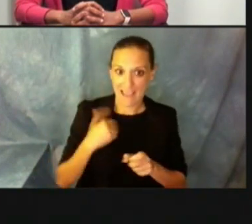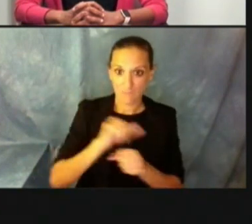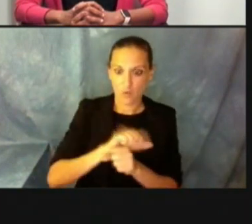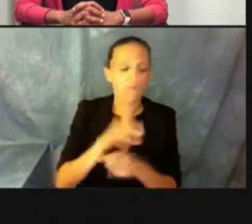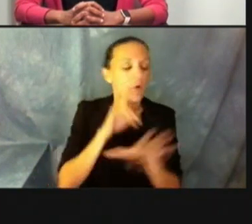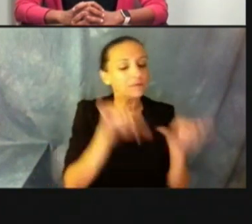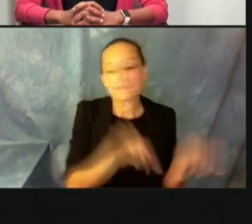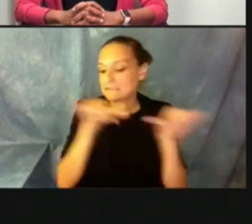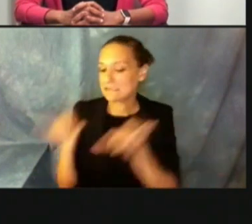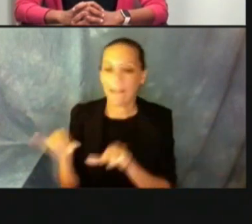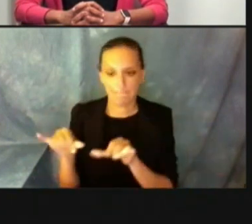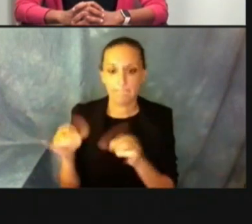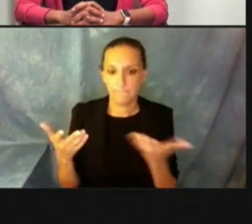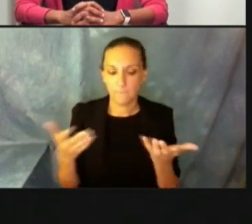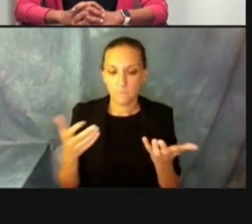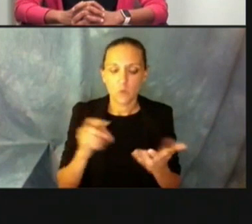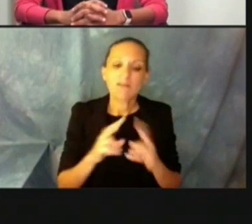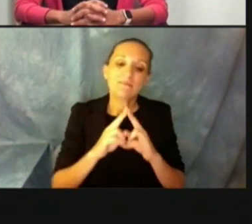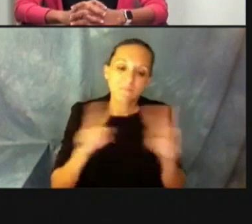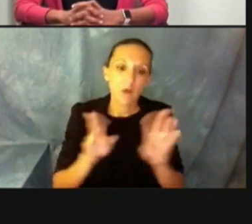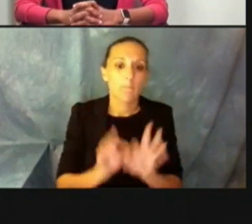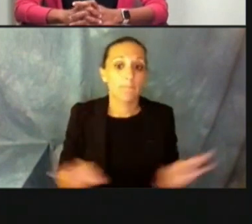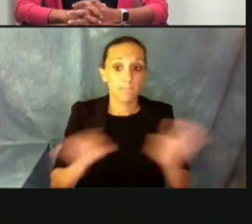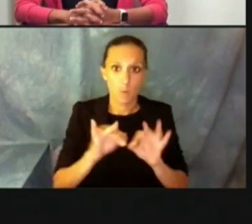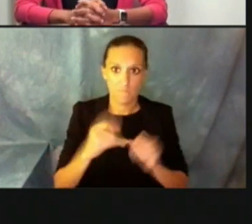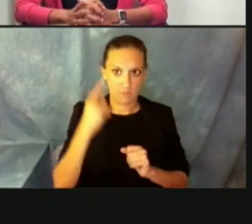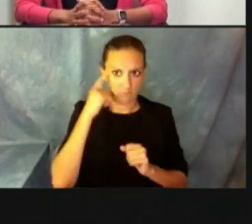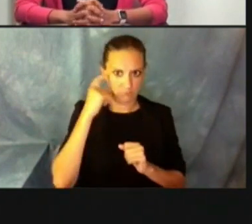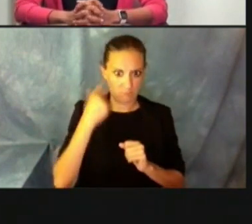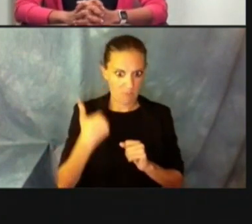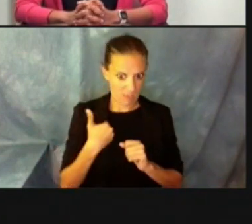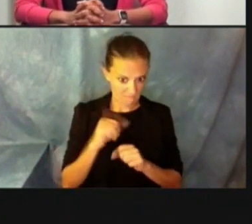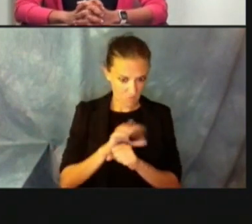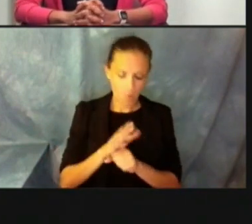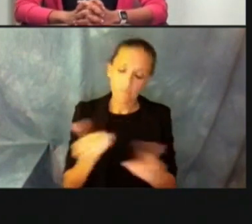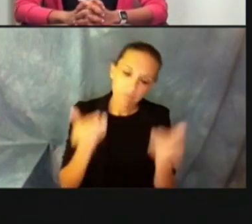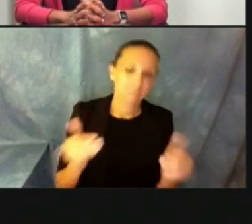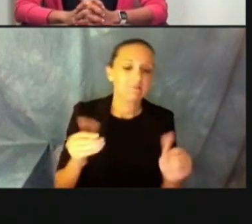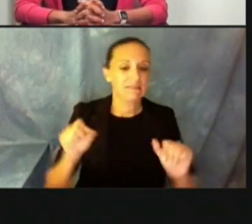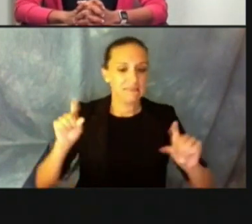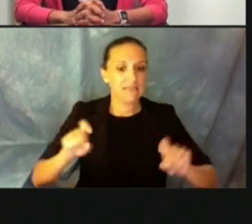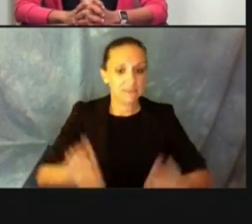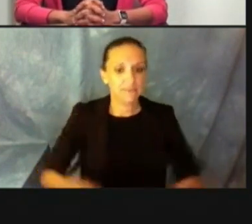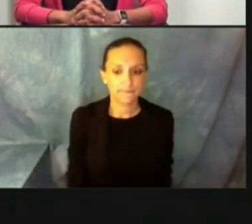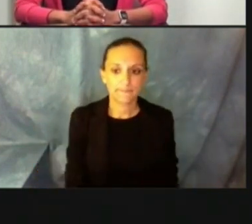same. And so it's very important that if you think you have COVID, you need to get tested.